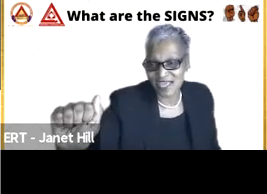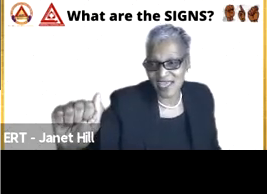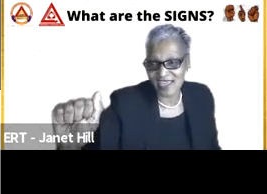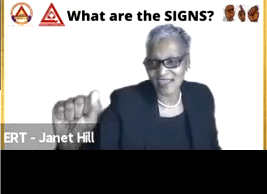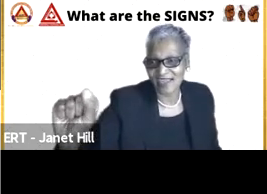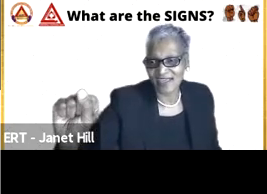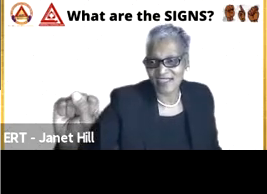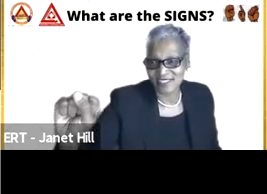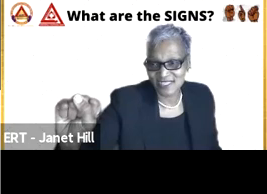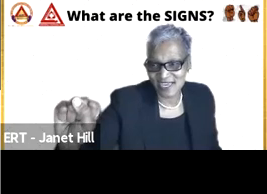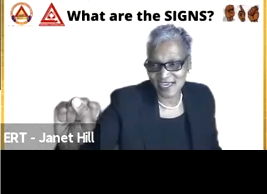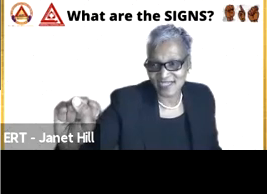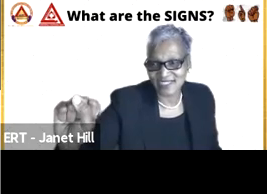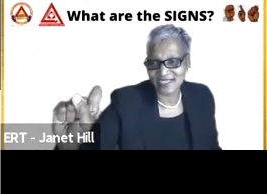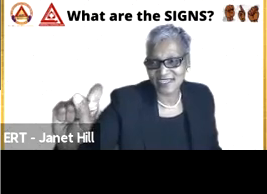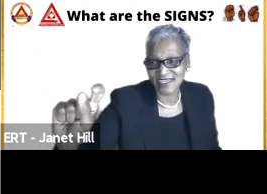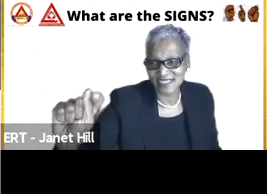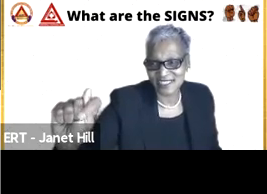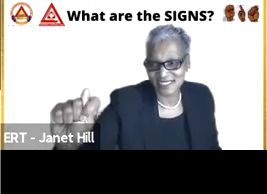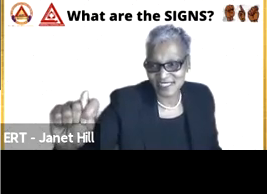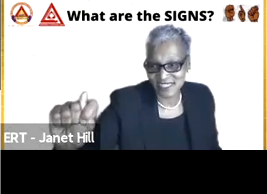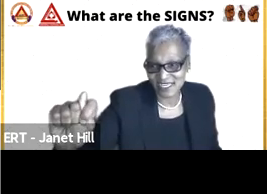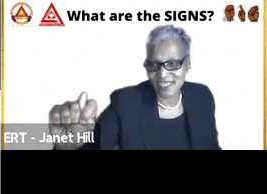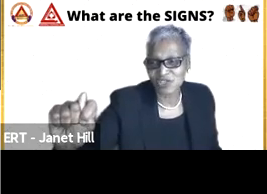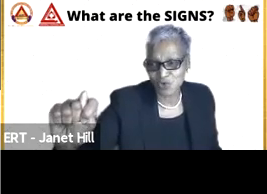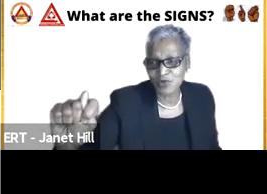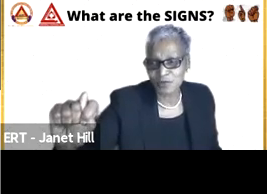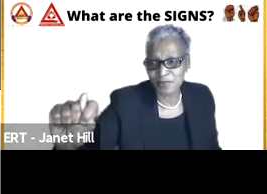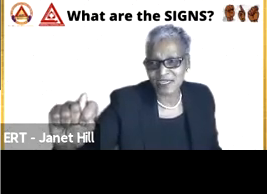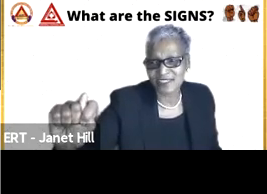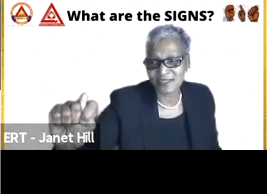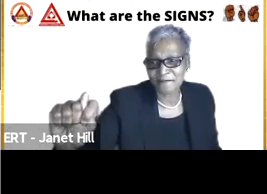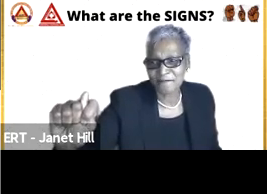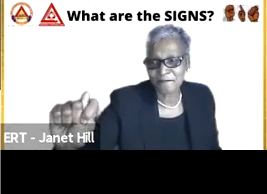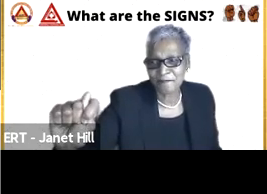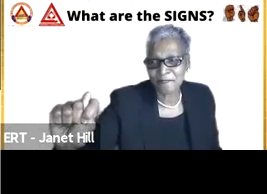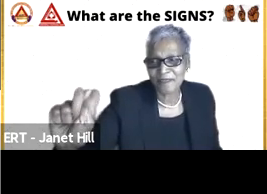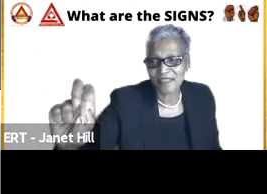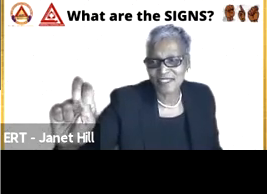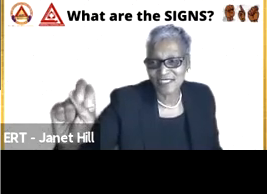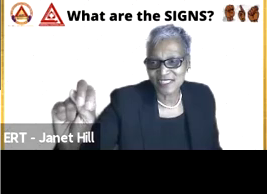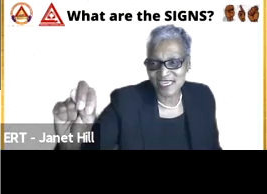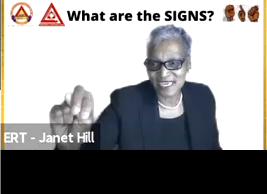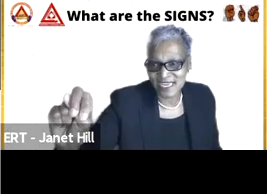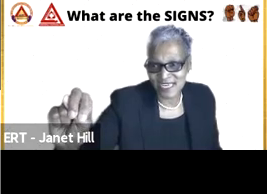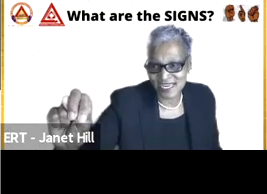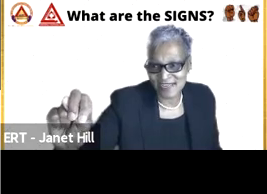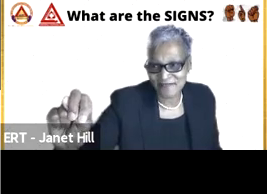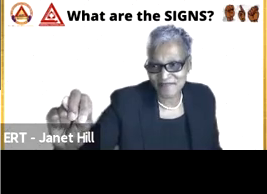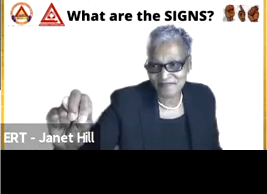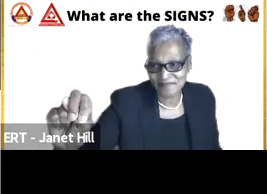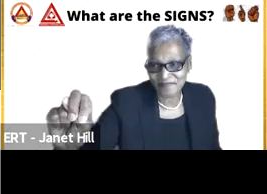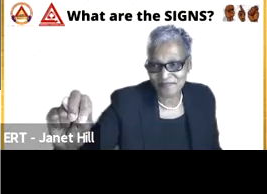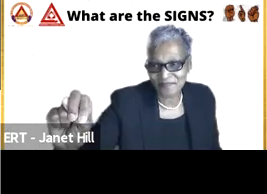this is the A, this is the S. This is the T. Do it with me, please. This is the N.